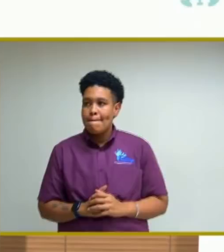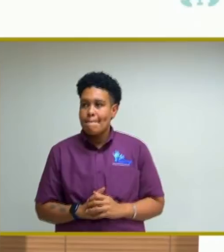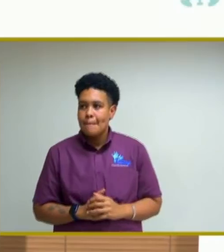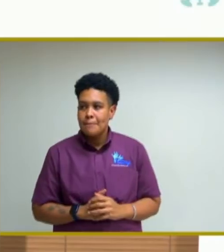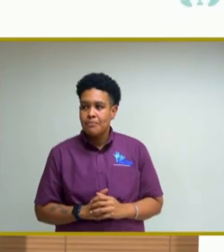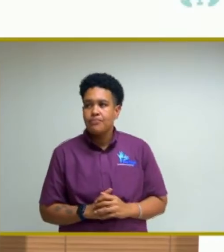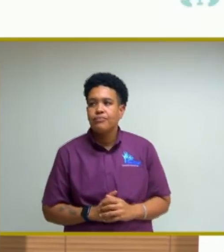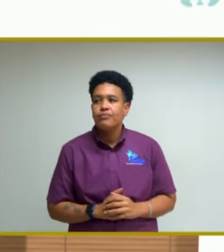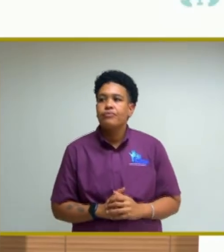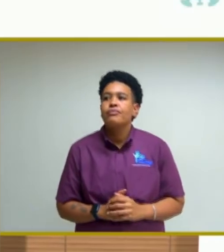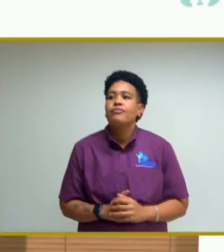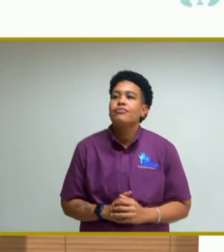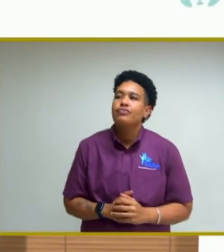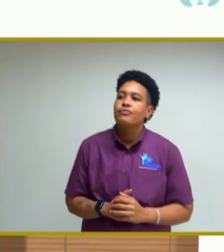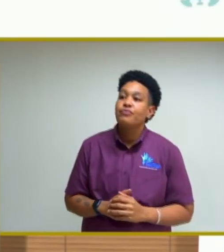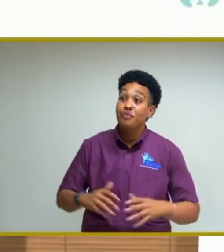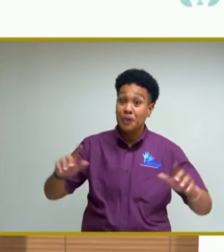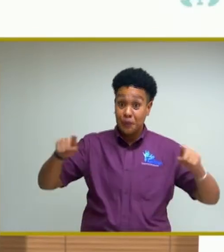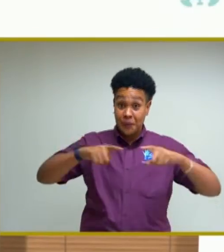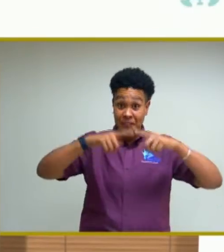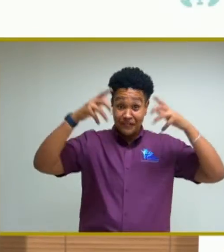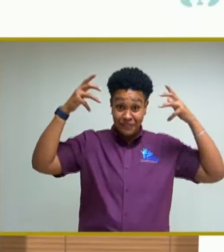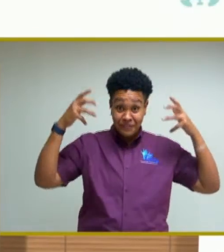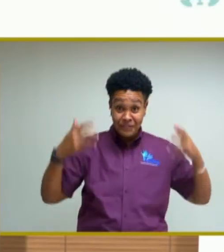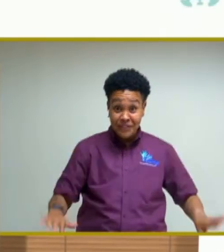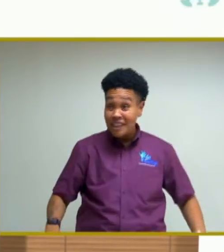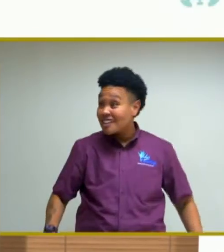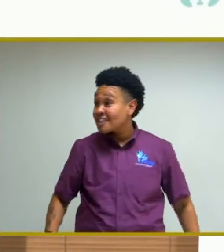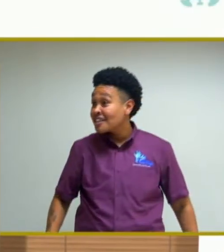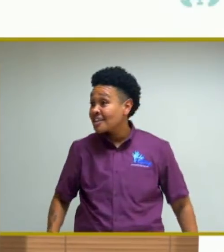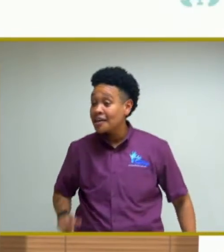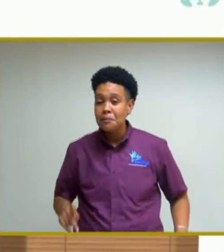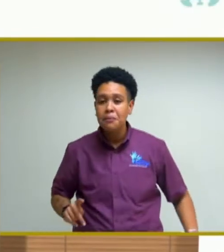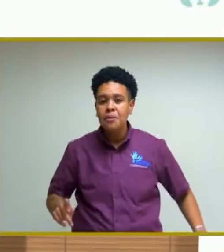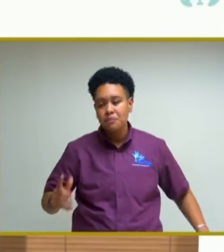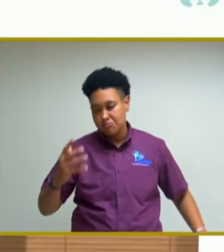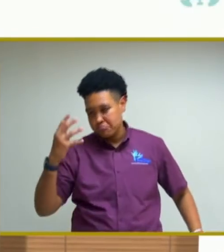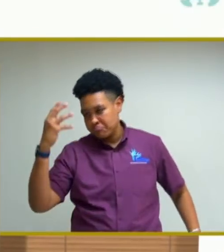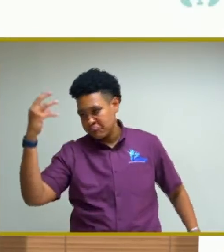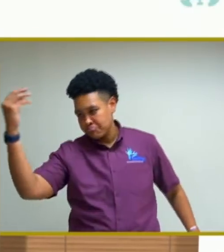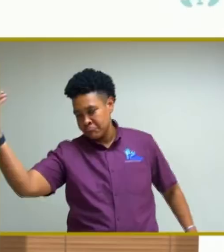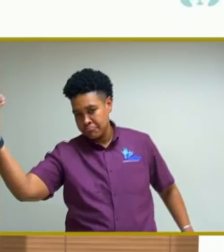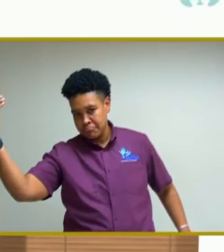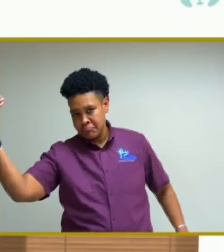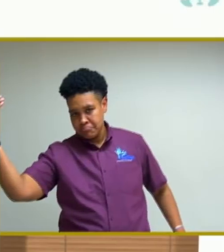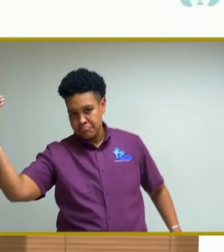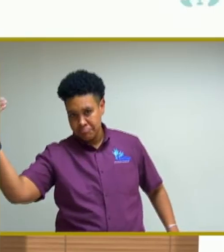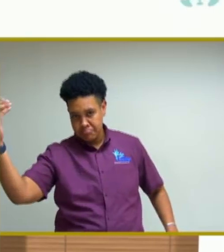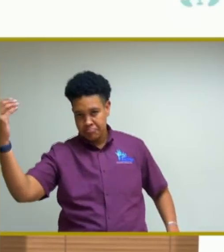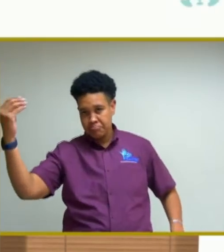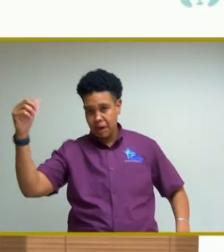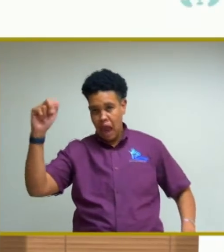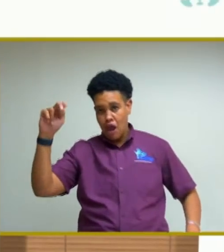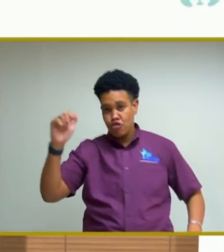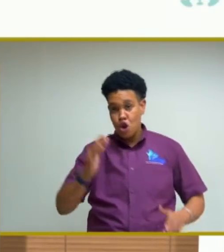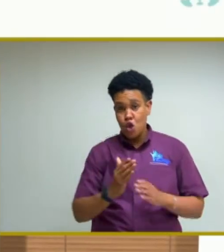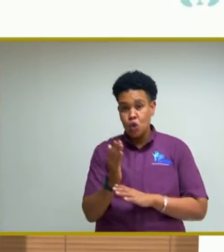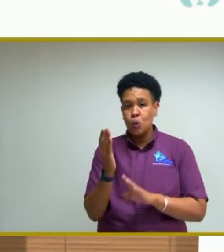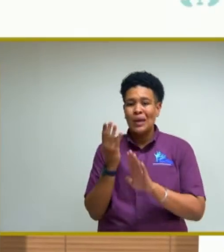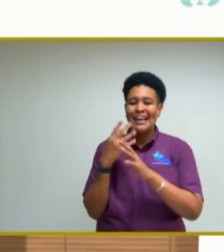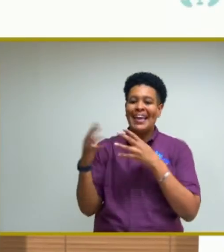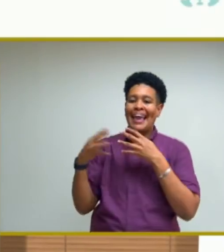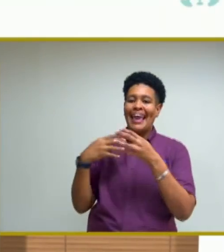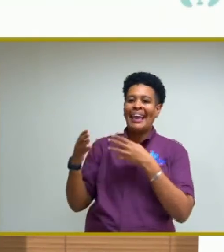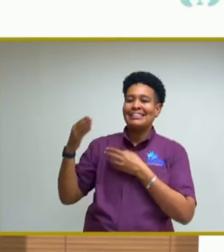Next. Once we are complete, persons will exit the arena through the side